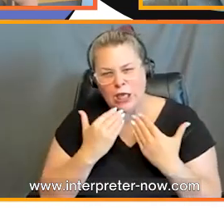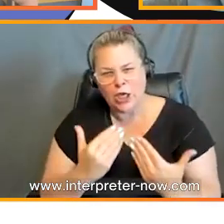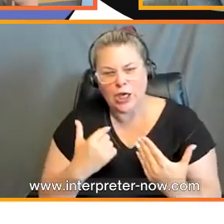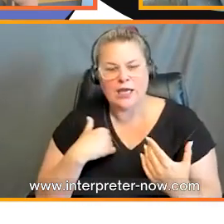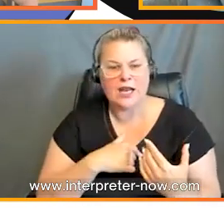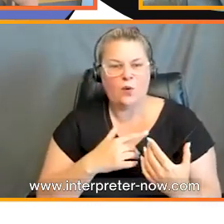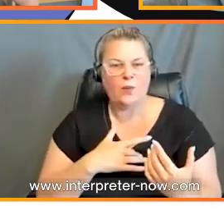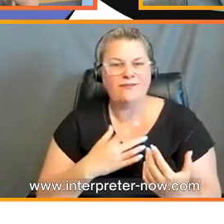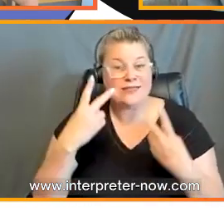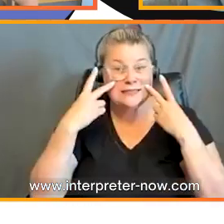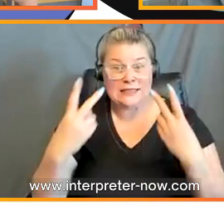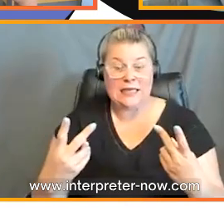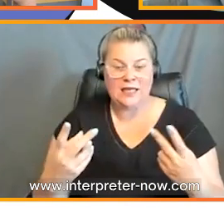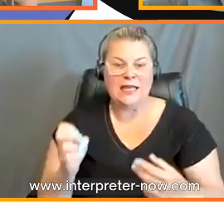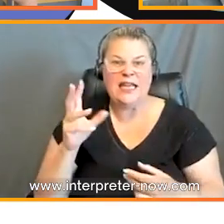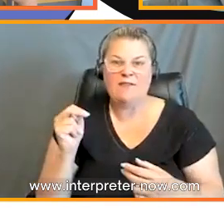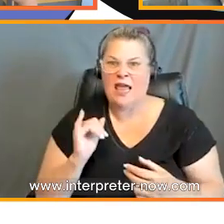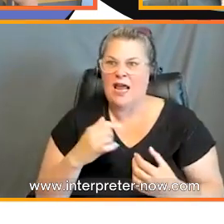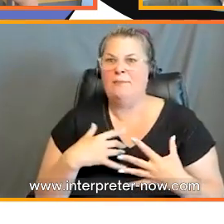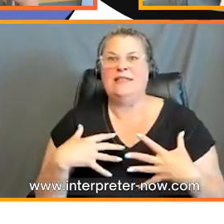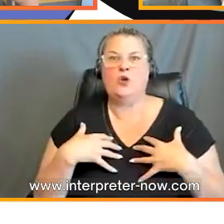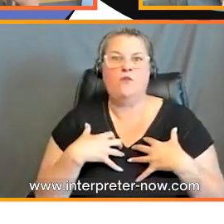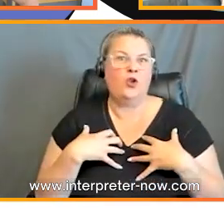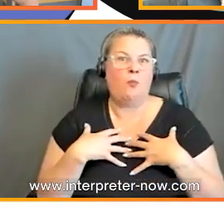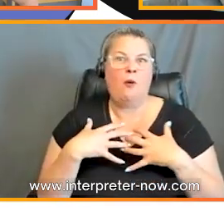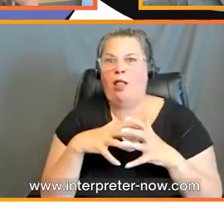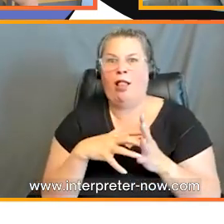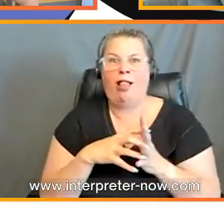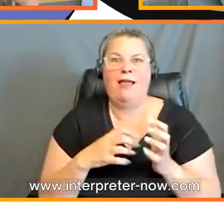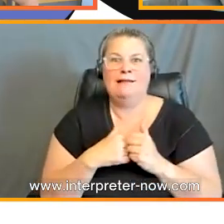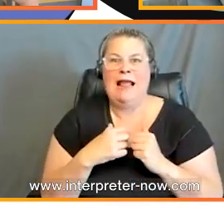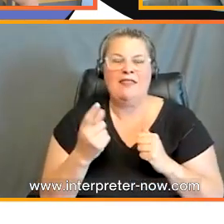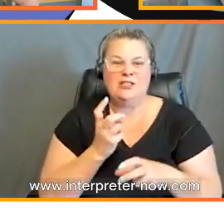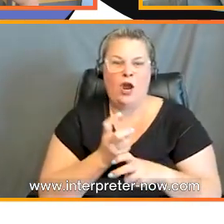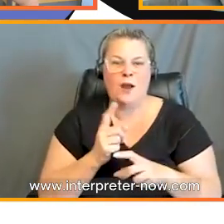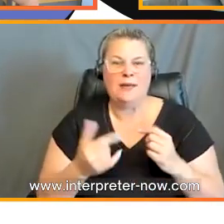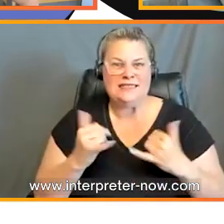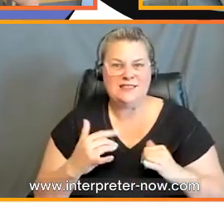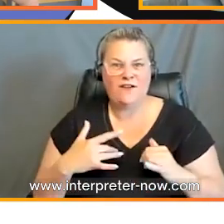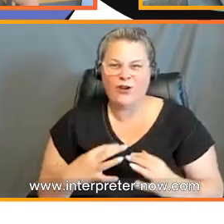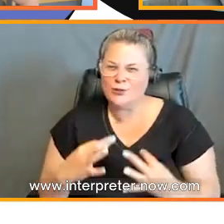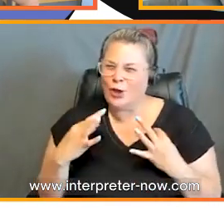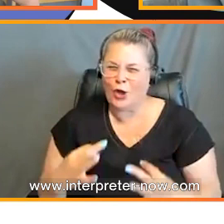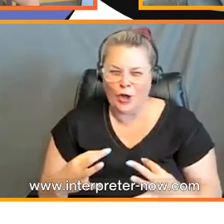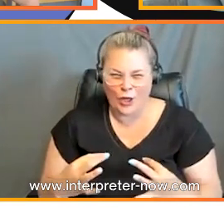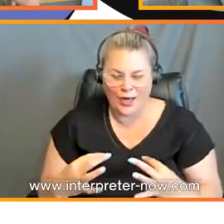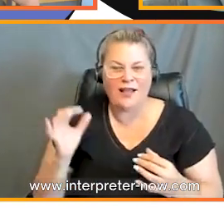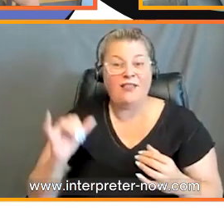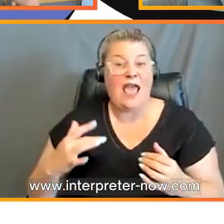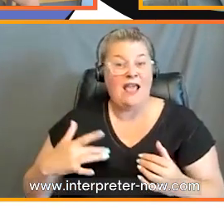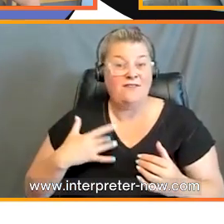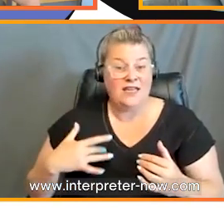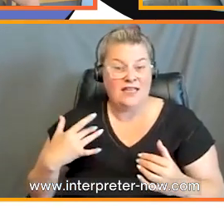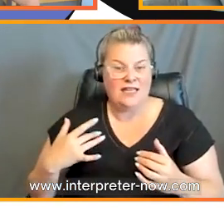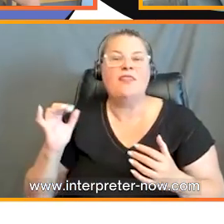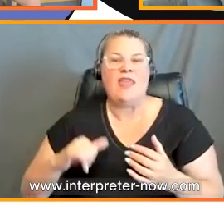seen. And even when we're like, oh my goodness, I'm being so vulnerable and this feels hard, it still feels really good to do. That feeling